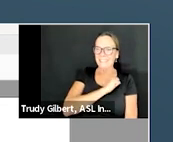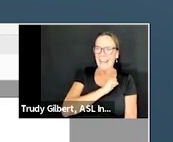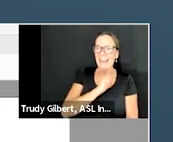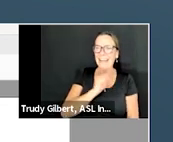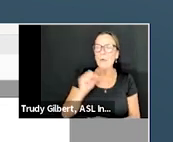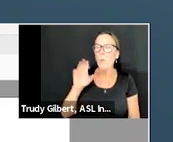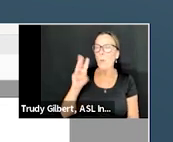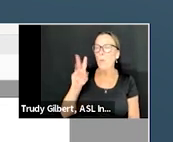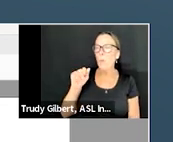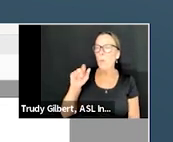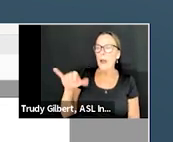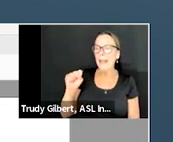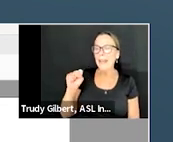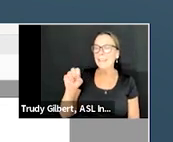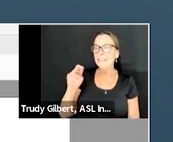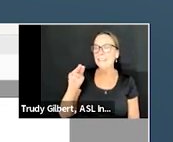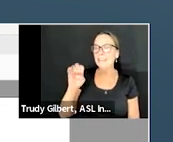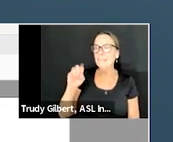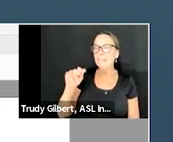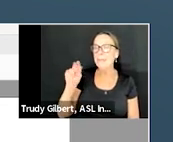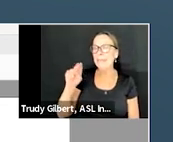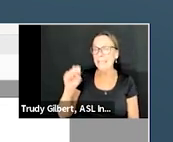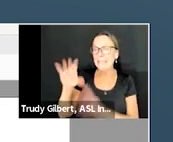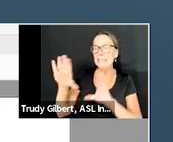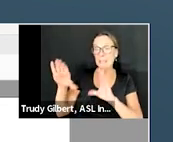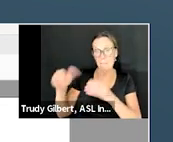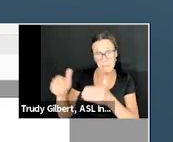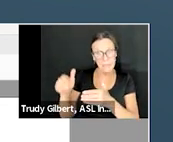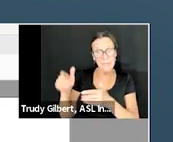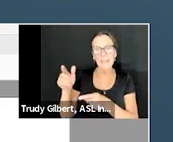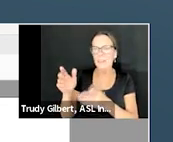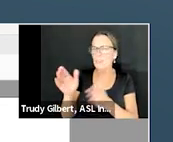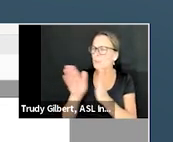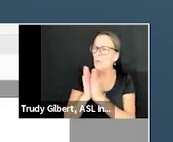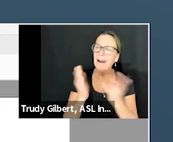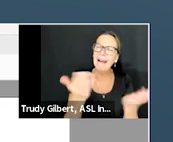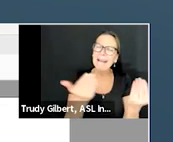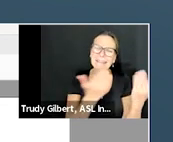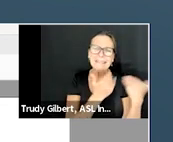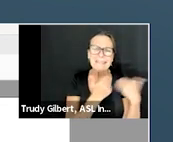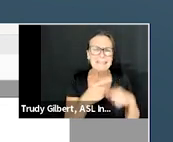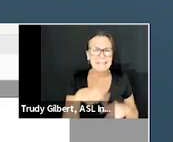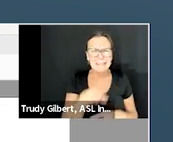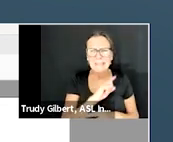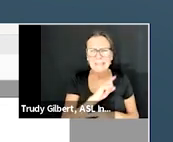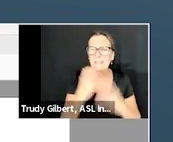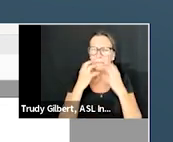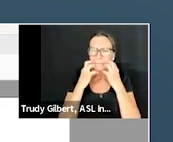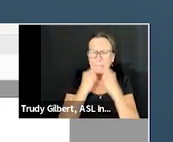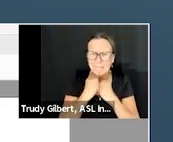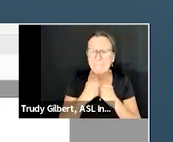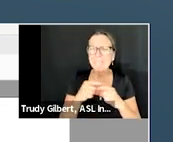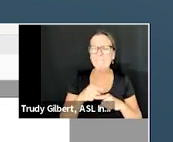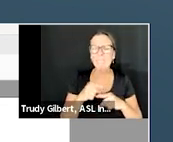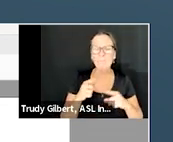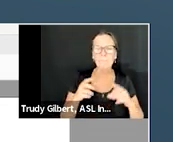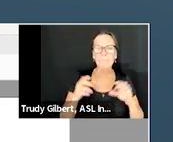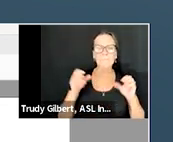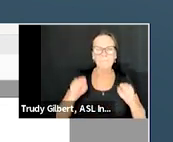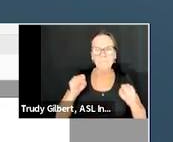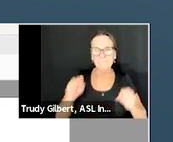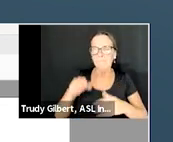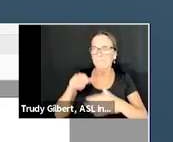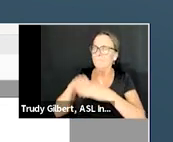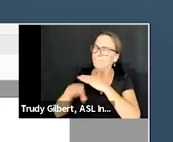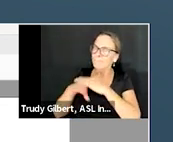couple of weeks left in the session. So we've just been asking folks who feel passionate about the ability to be out there and recreating